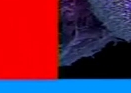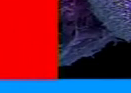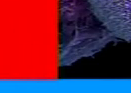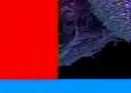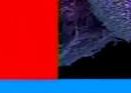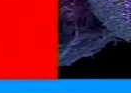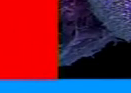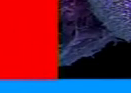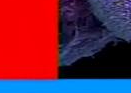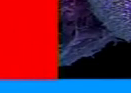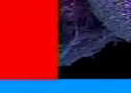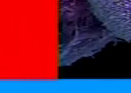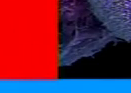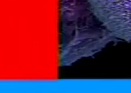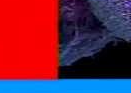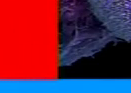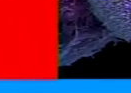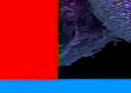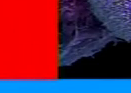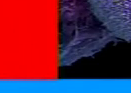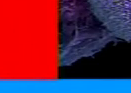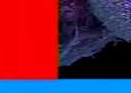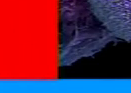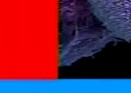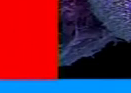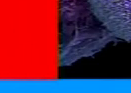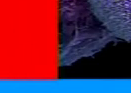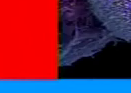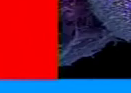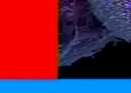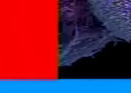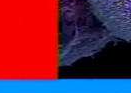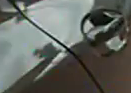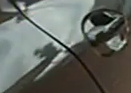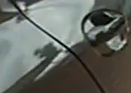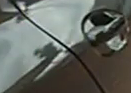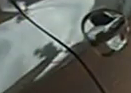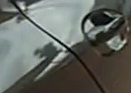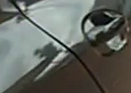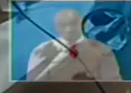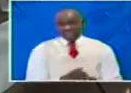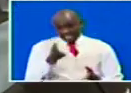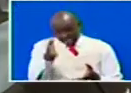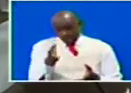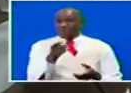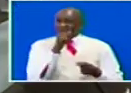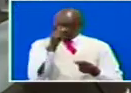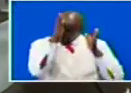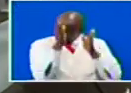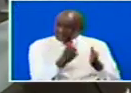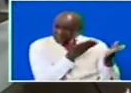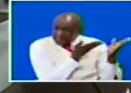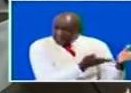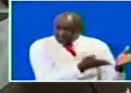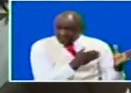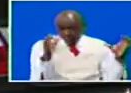with one out of every seven people likely to be below the age of 30. However, Legend, who belongs to